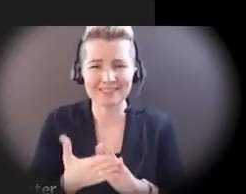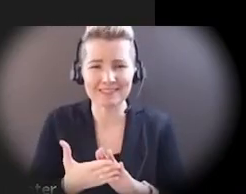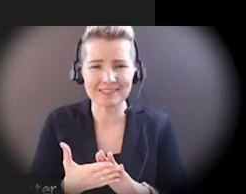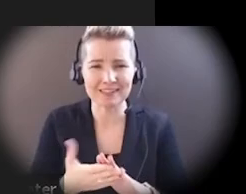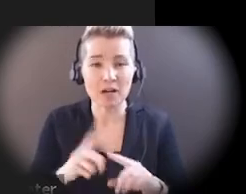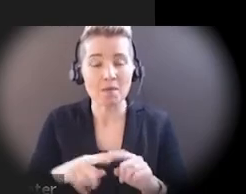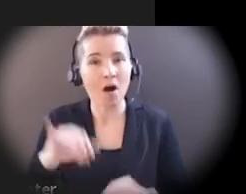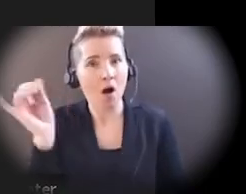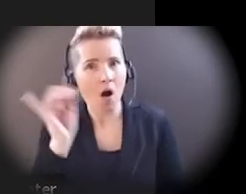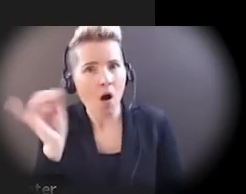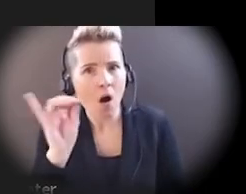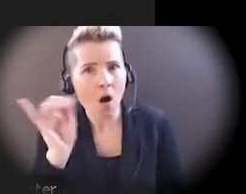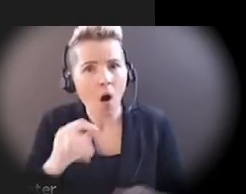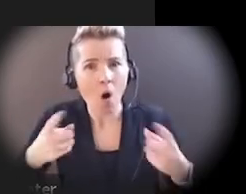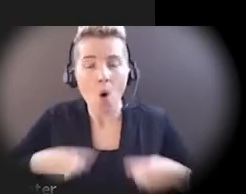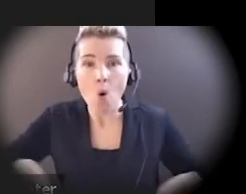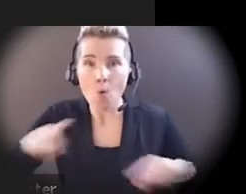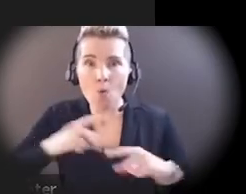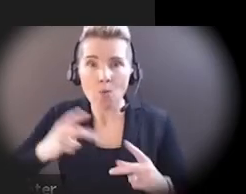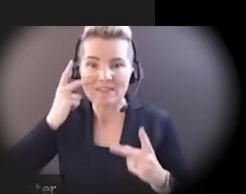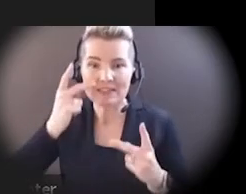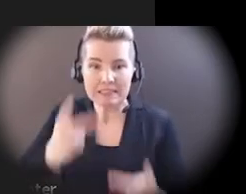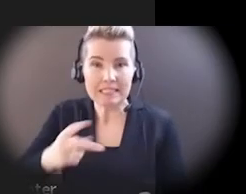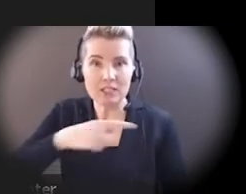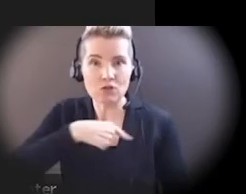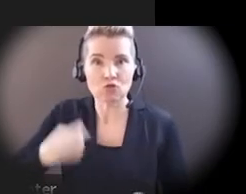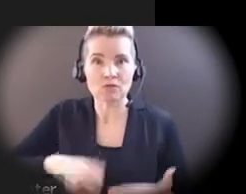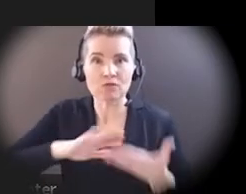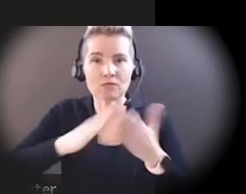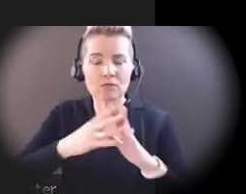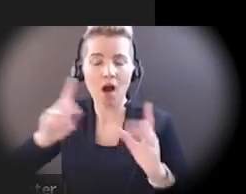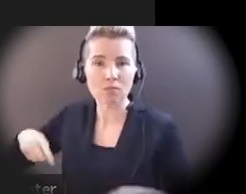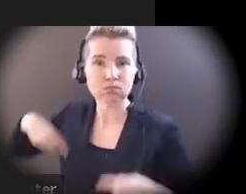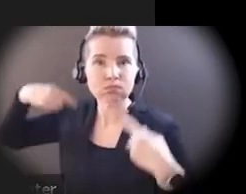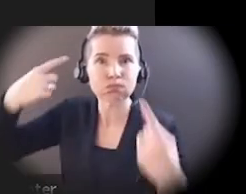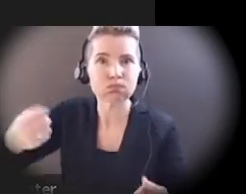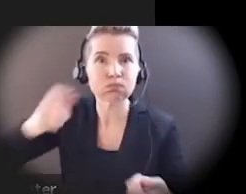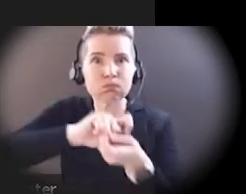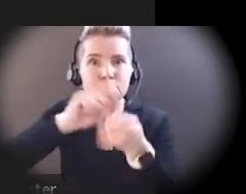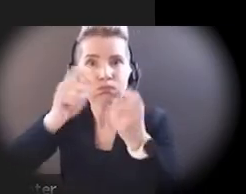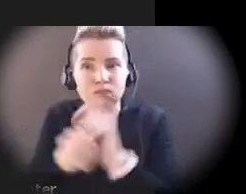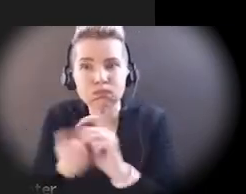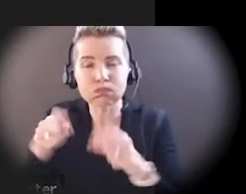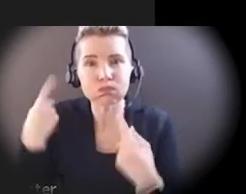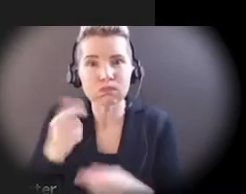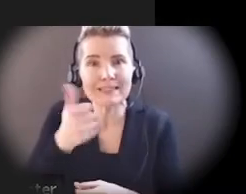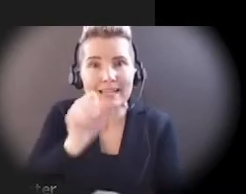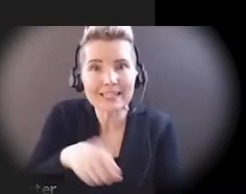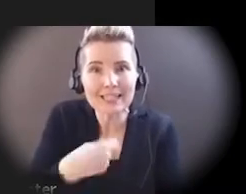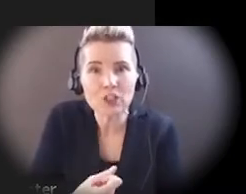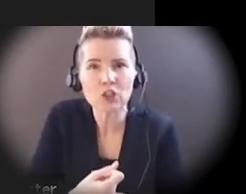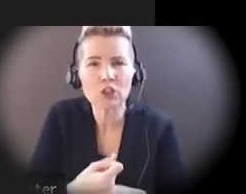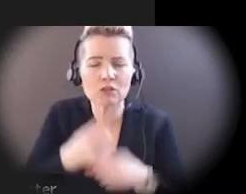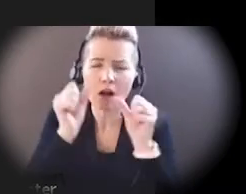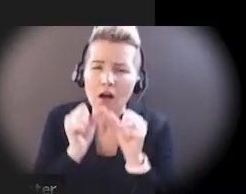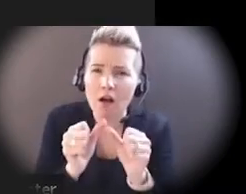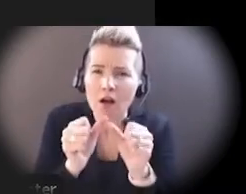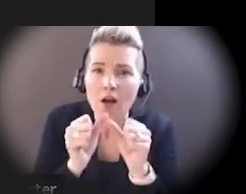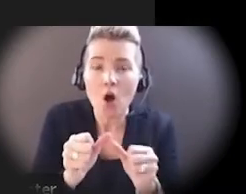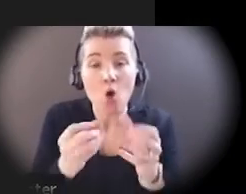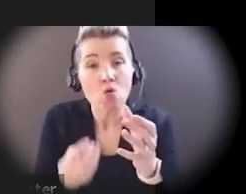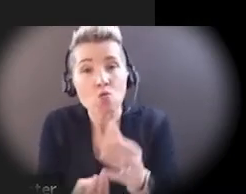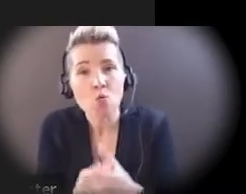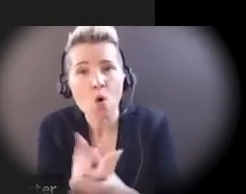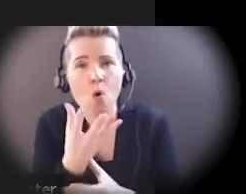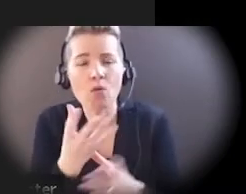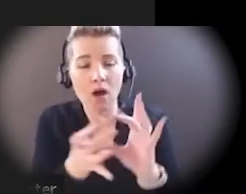tremendous changes we've seen in the last decade. Vitality, growth, a stronger sense of community